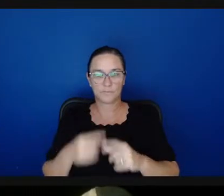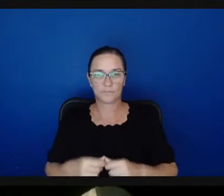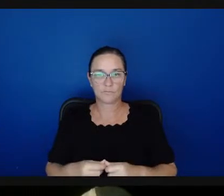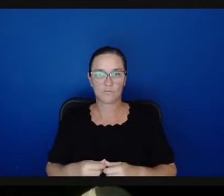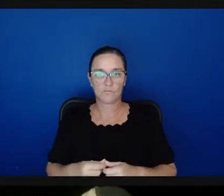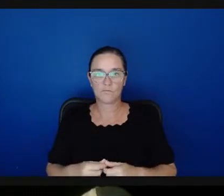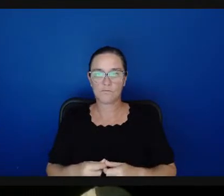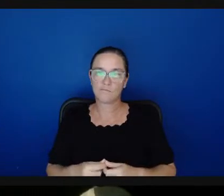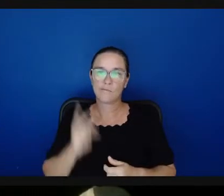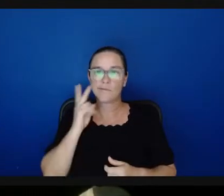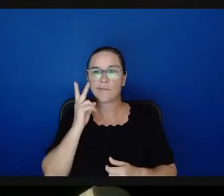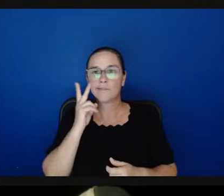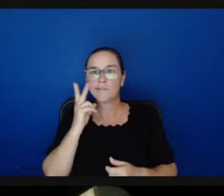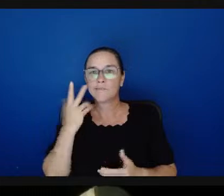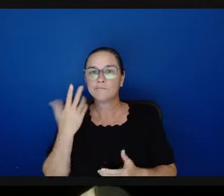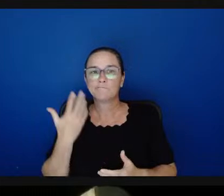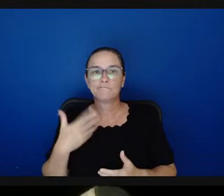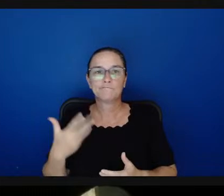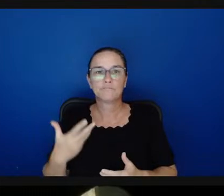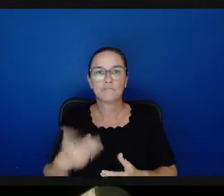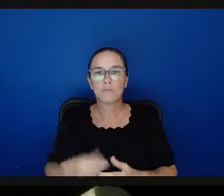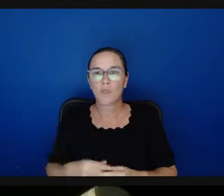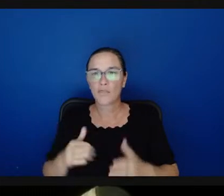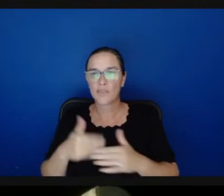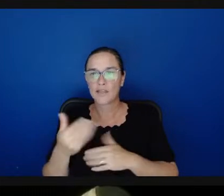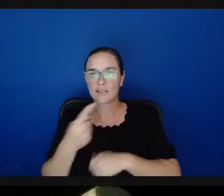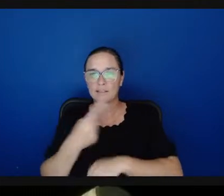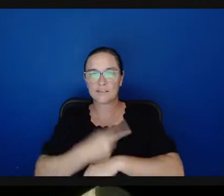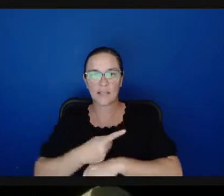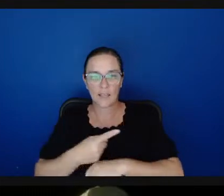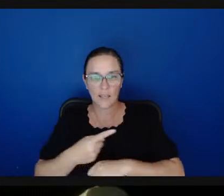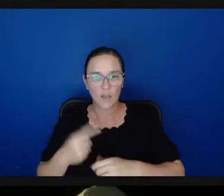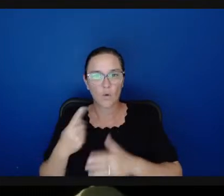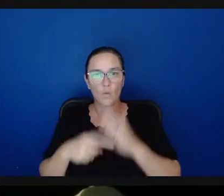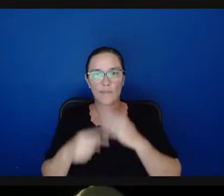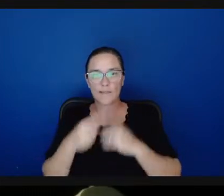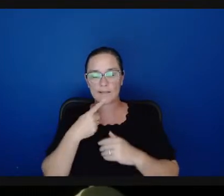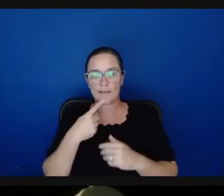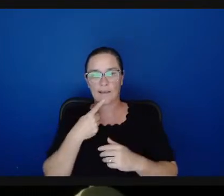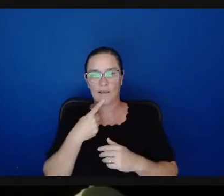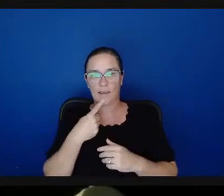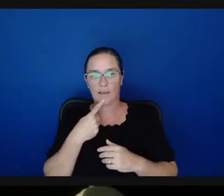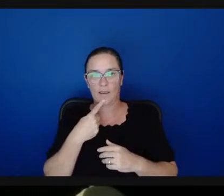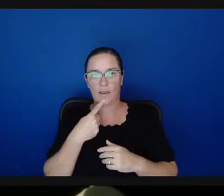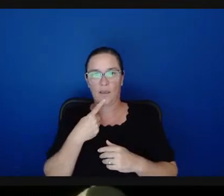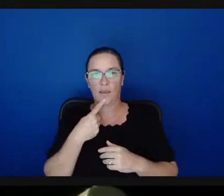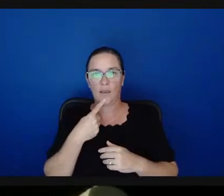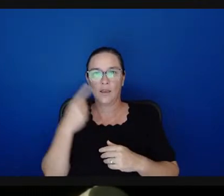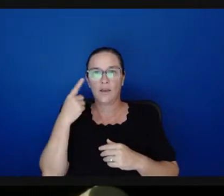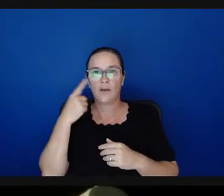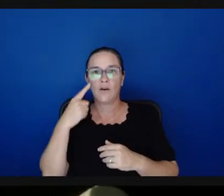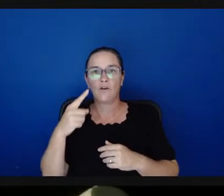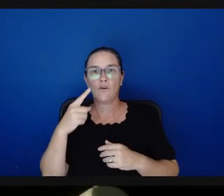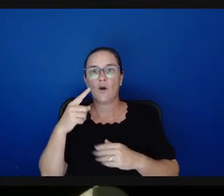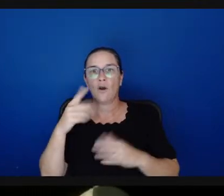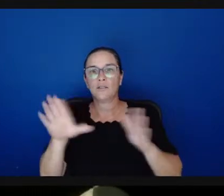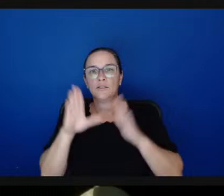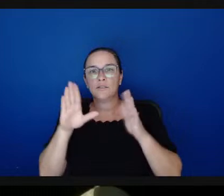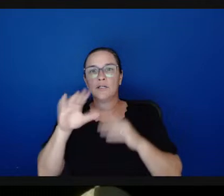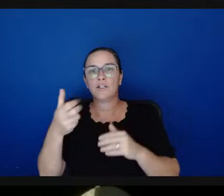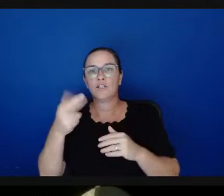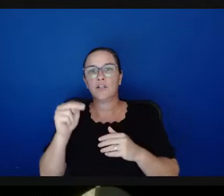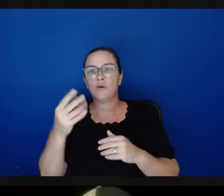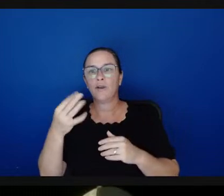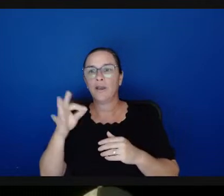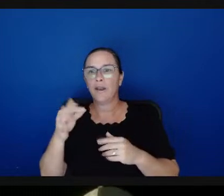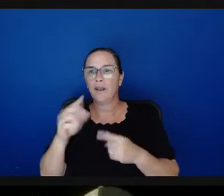let's see here, the next day, what you're putting out now is, for example, on Sunday the 19th, after episode 4